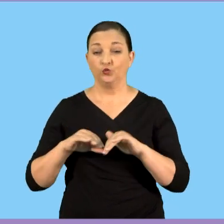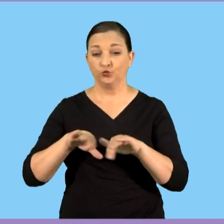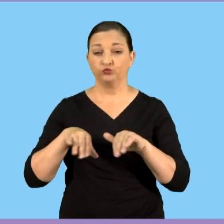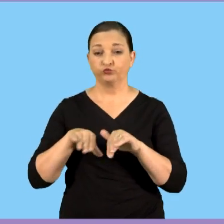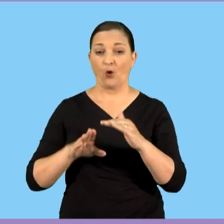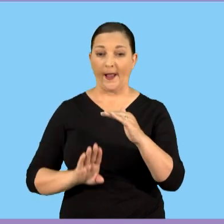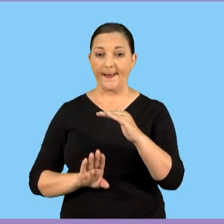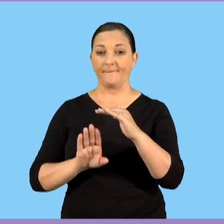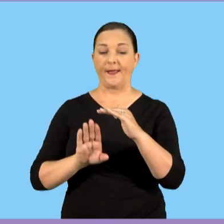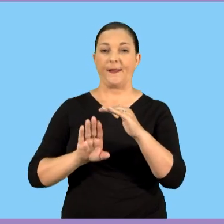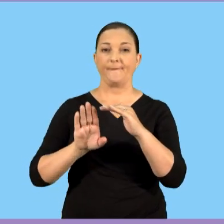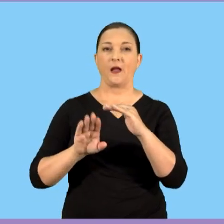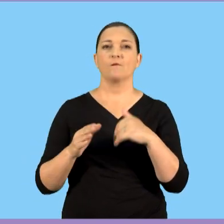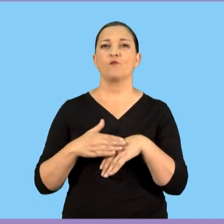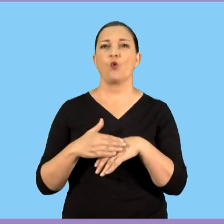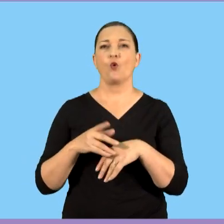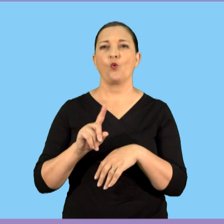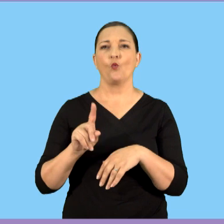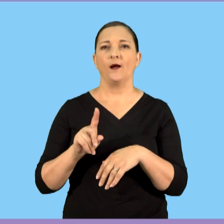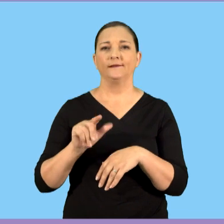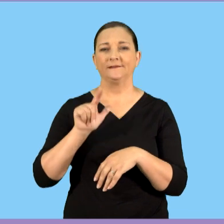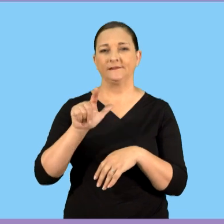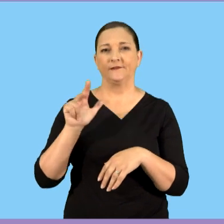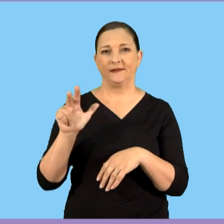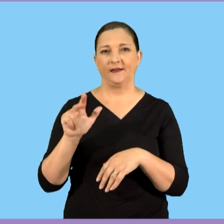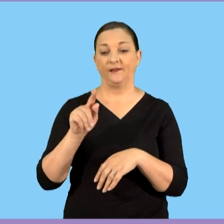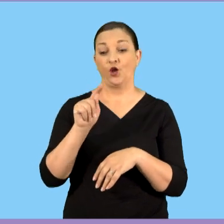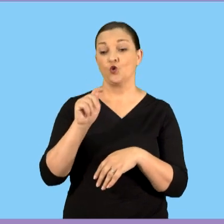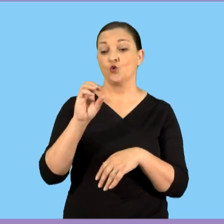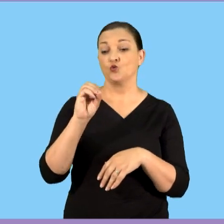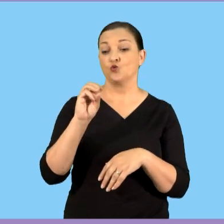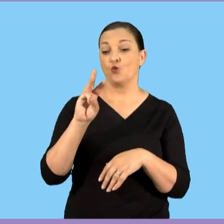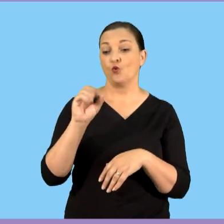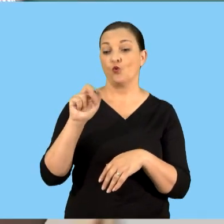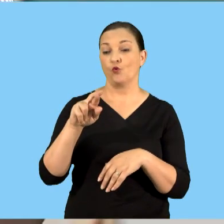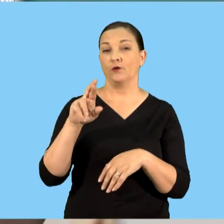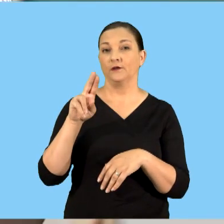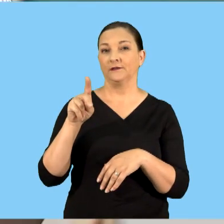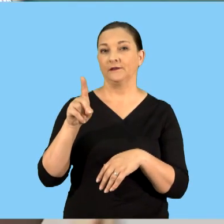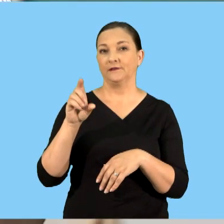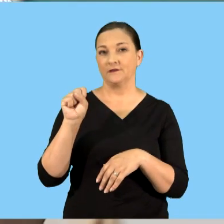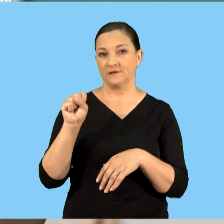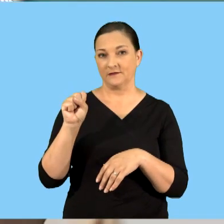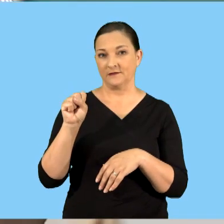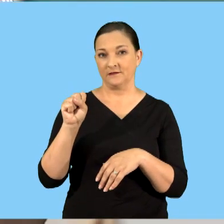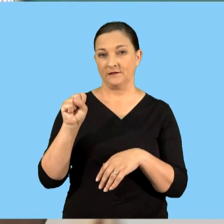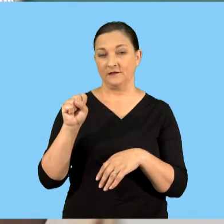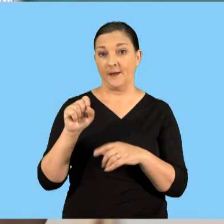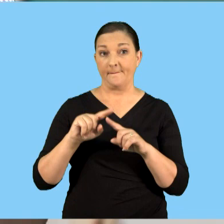is moving 78 meters towards. Now towards means she's moving in a different